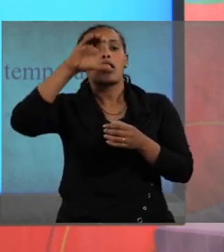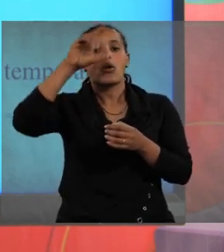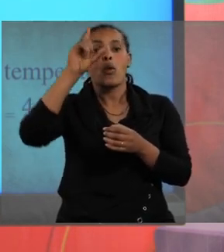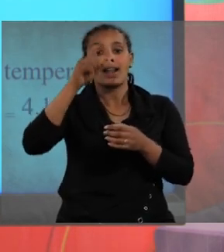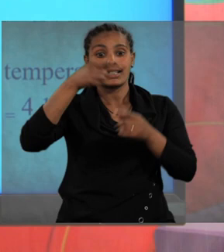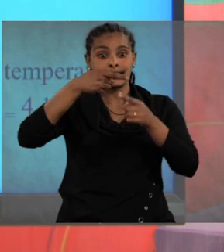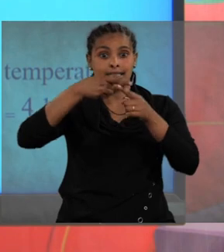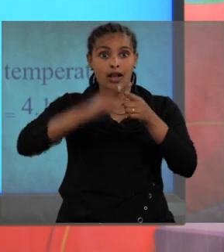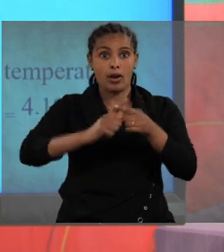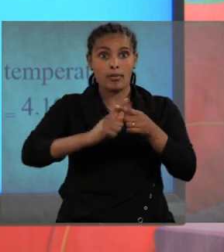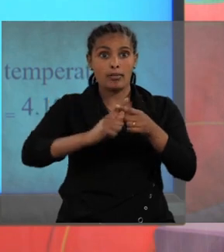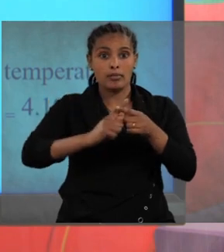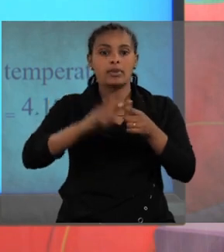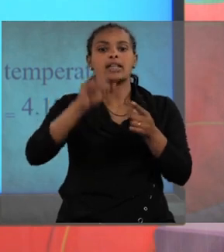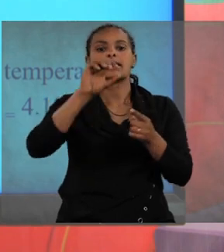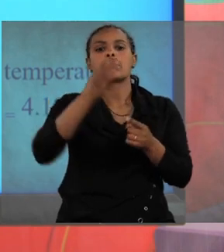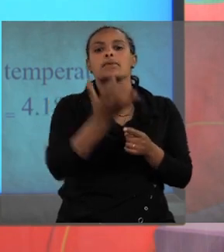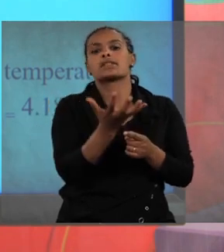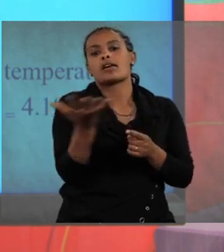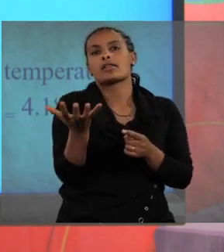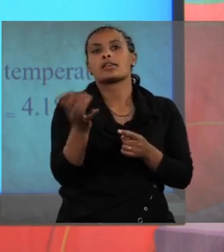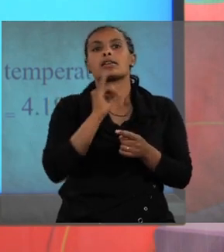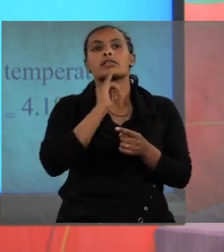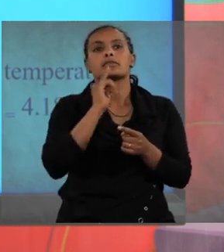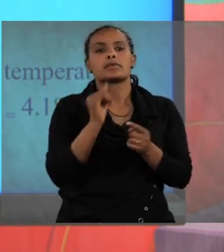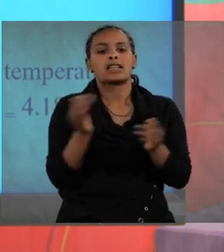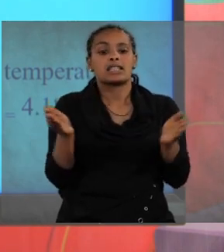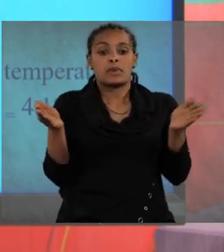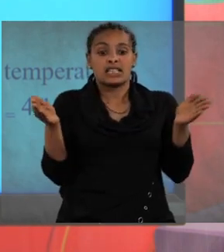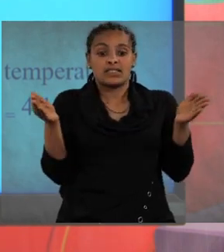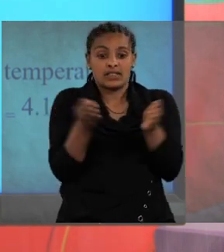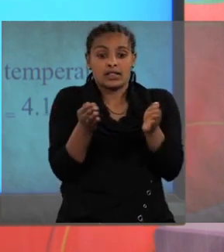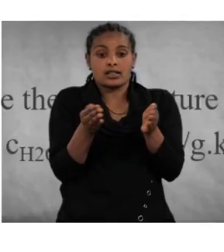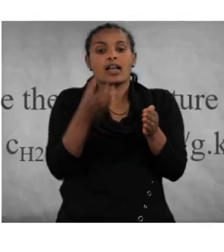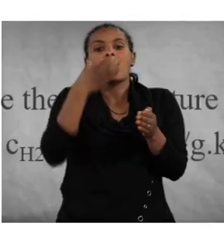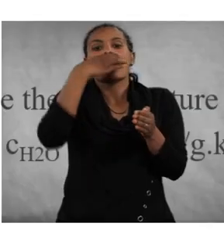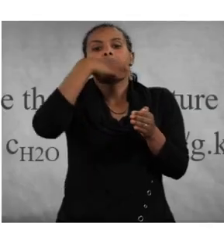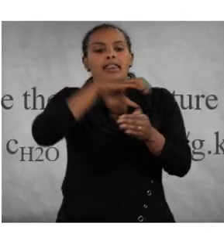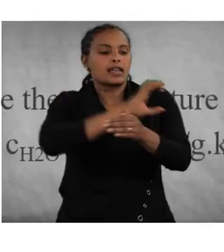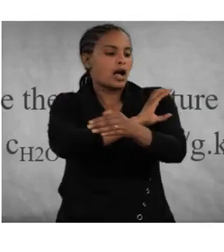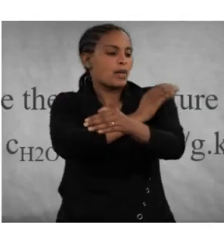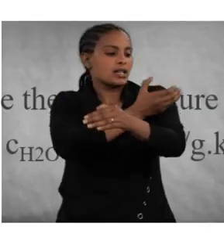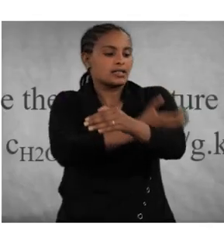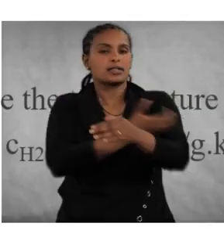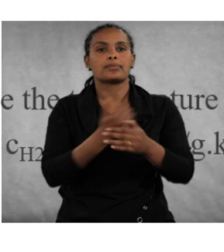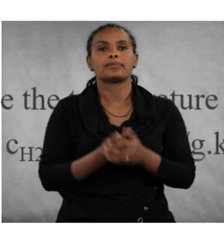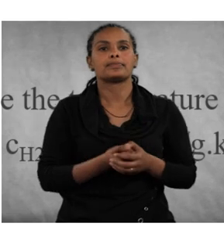1 gram of a substance is specific heat capacity.